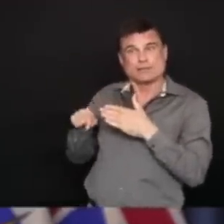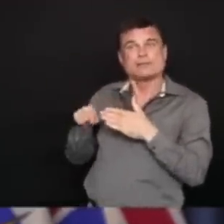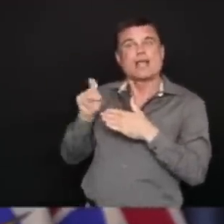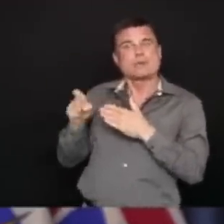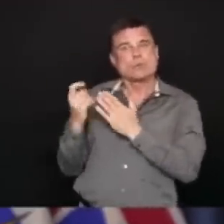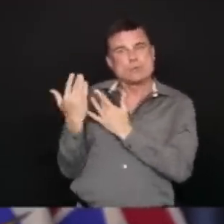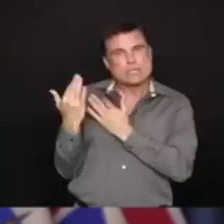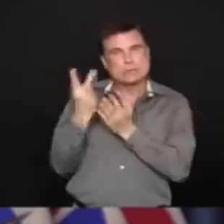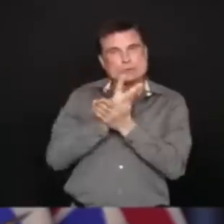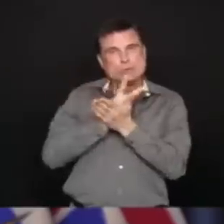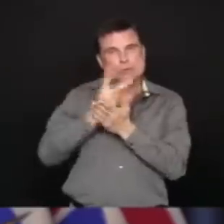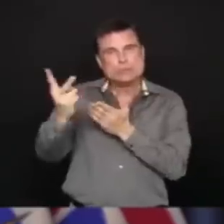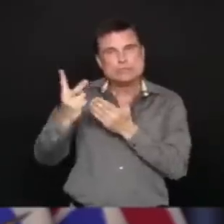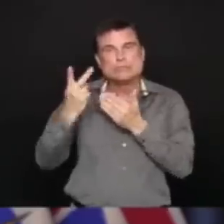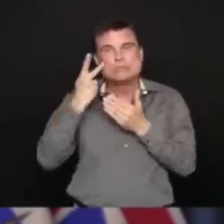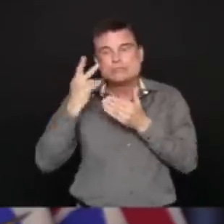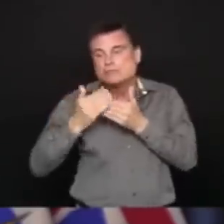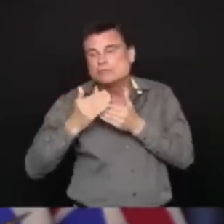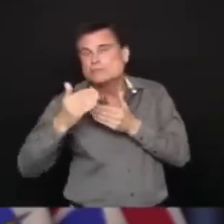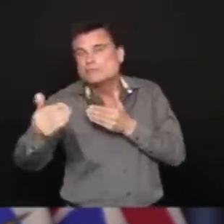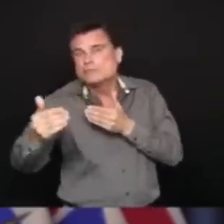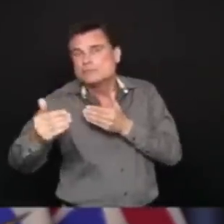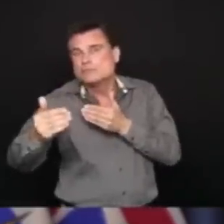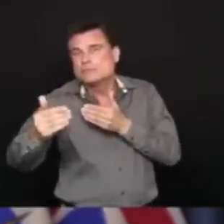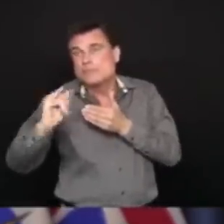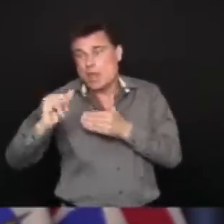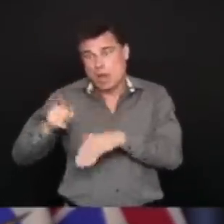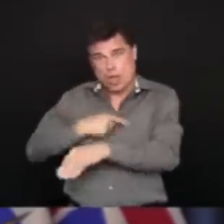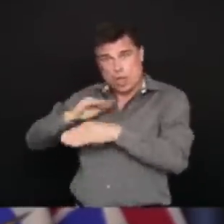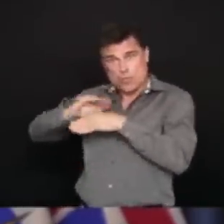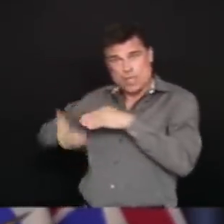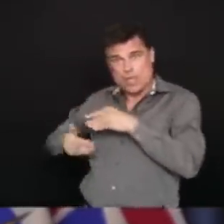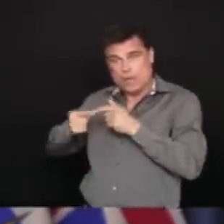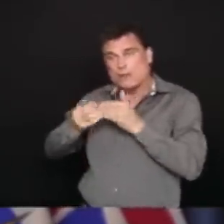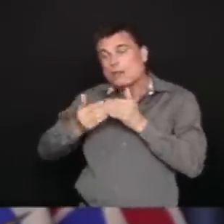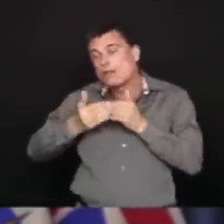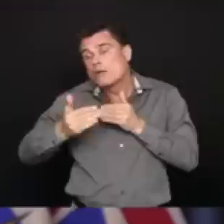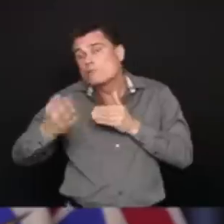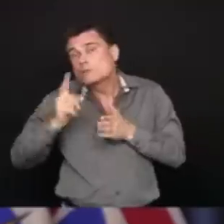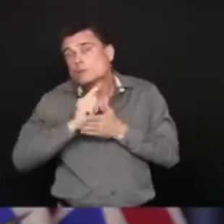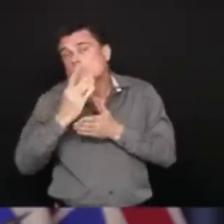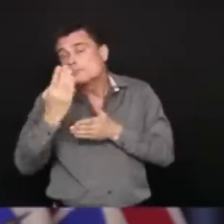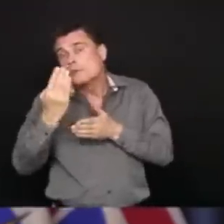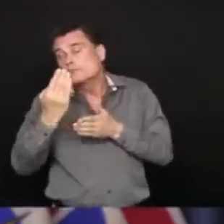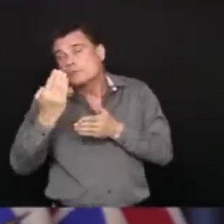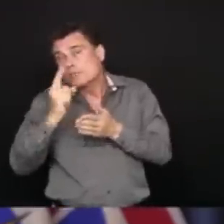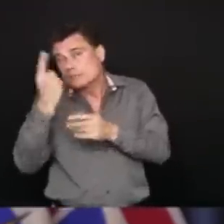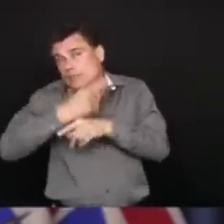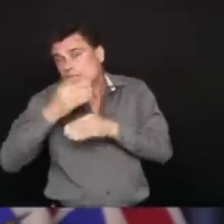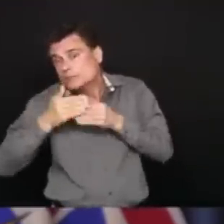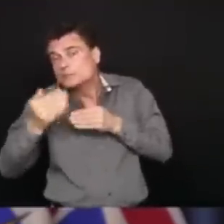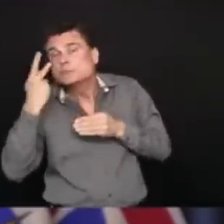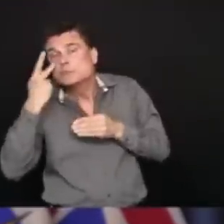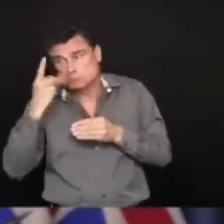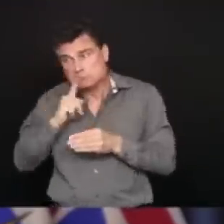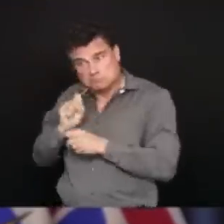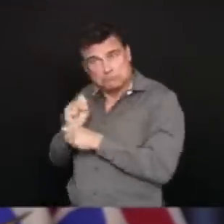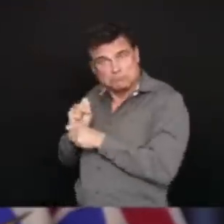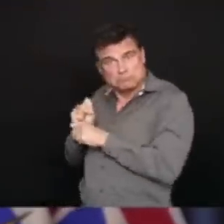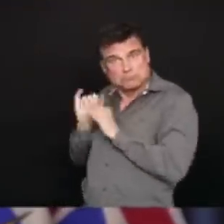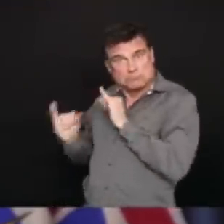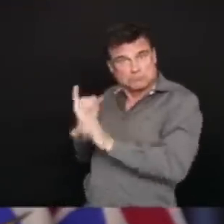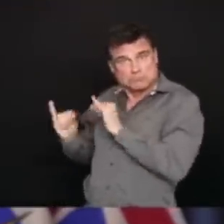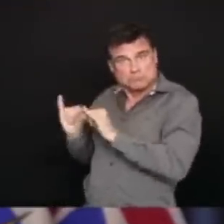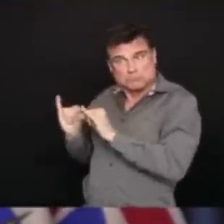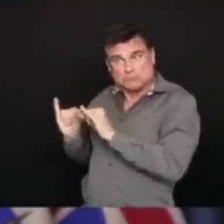lift restrictions, we're going to be doing it gradually and thoughtfully, and we're going to be watching. And that watching period will be in